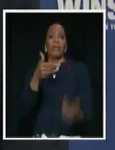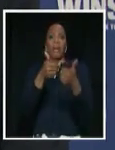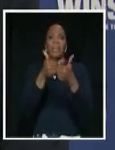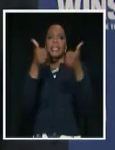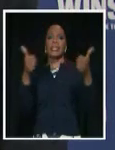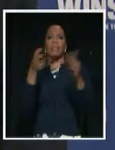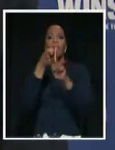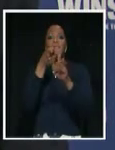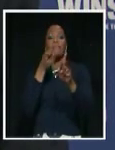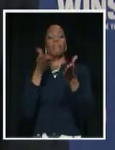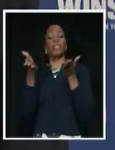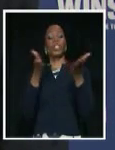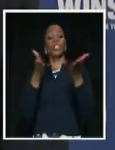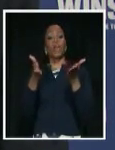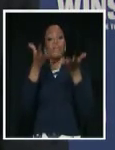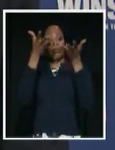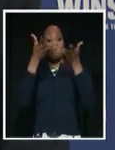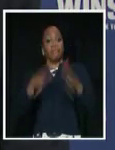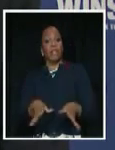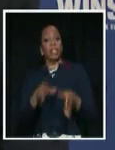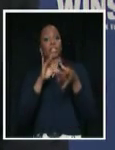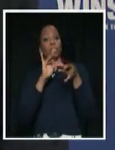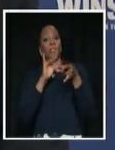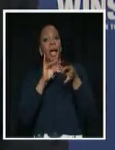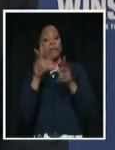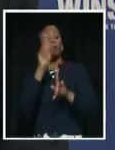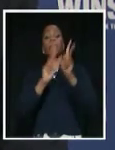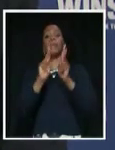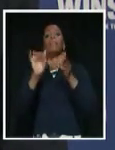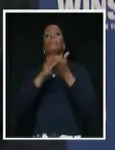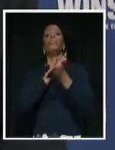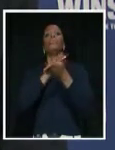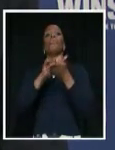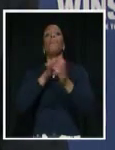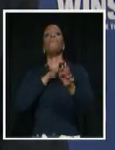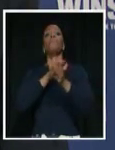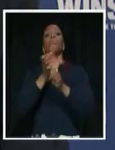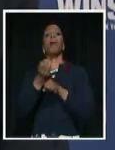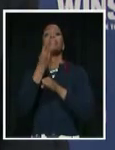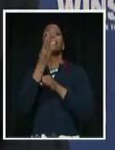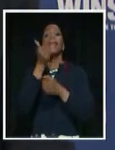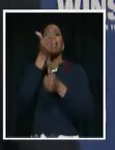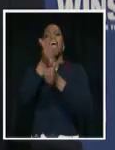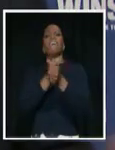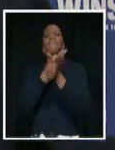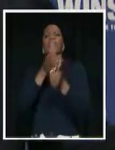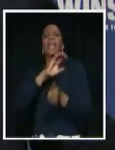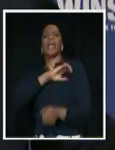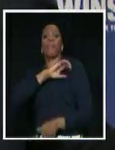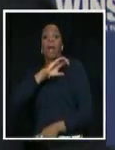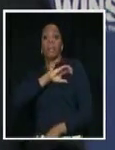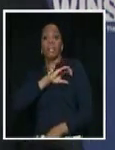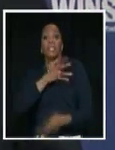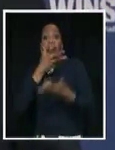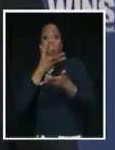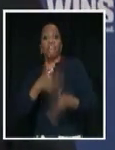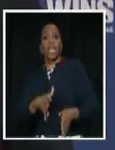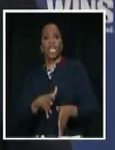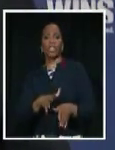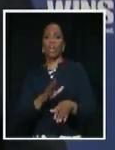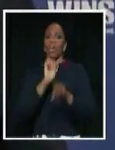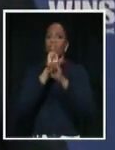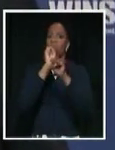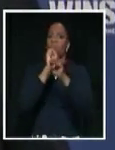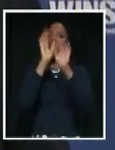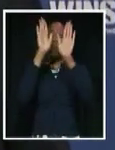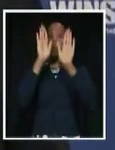from service. That said, the people of New York fully understand everything that the NYPD has done. They've done a magnificent job. They have